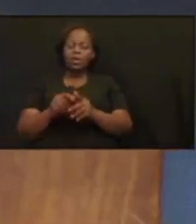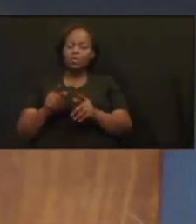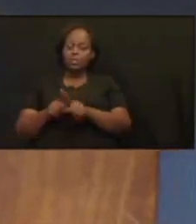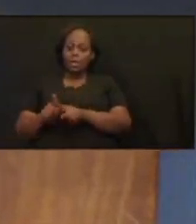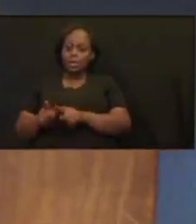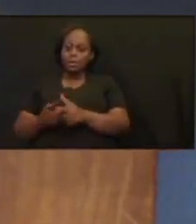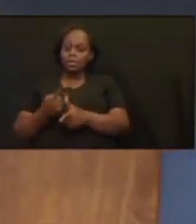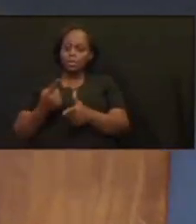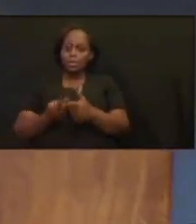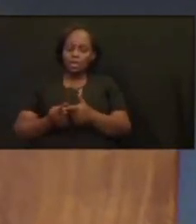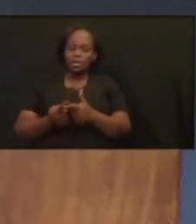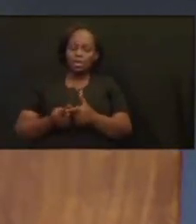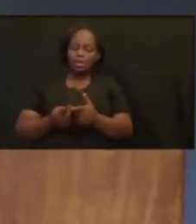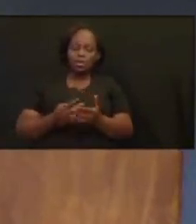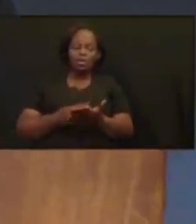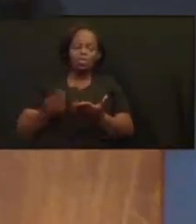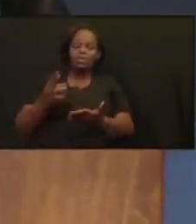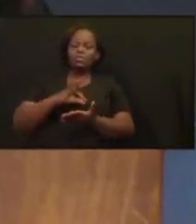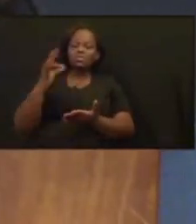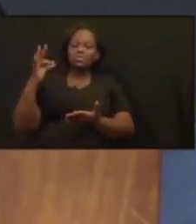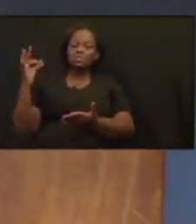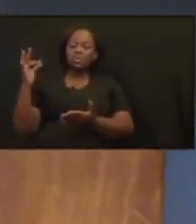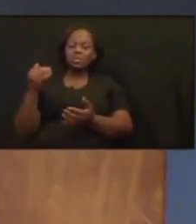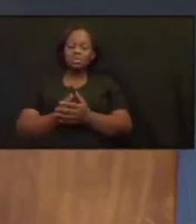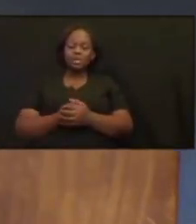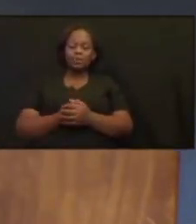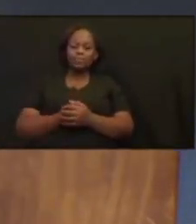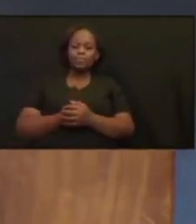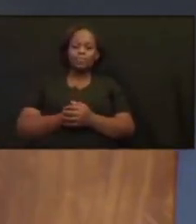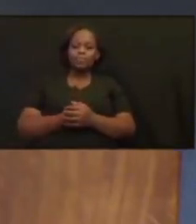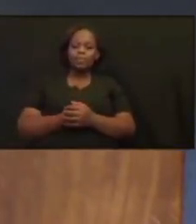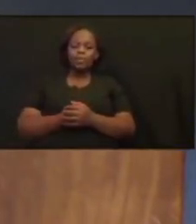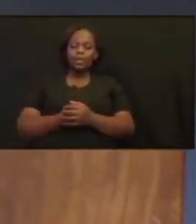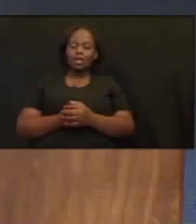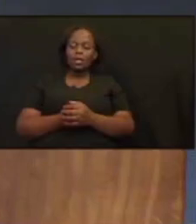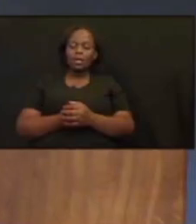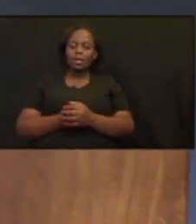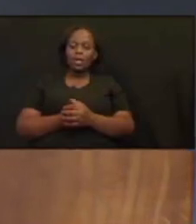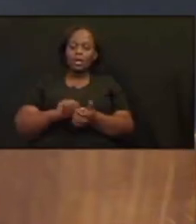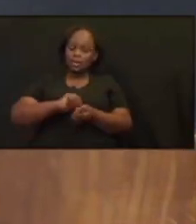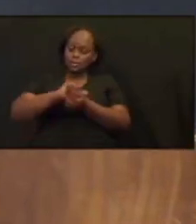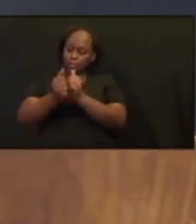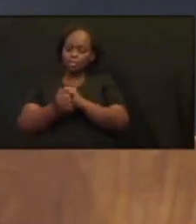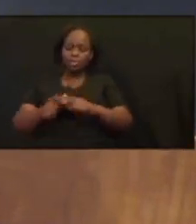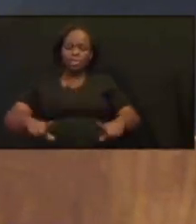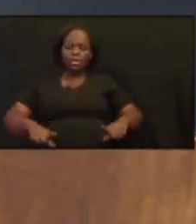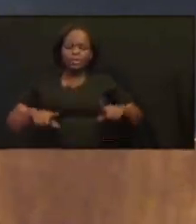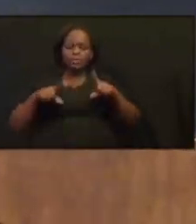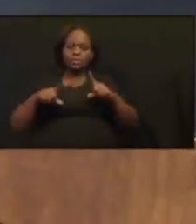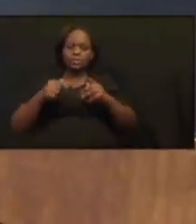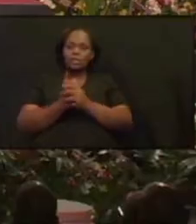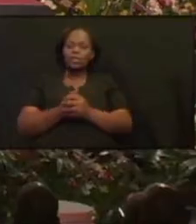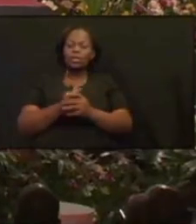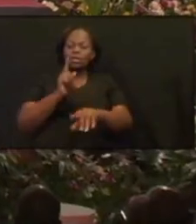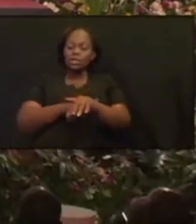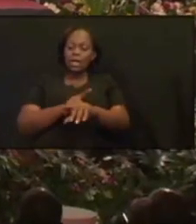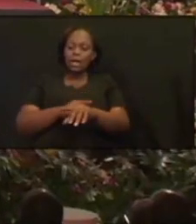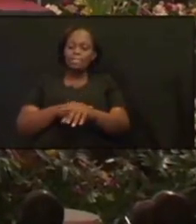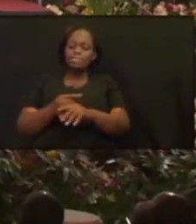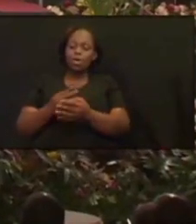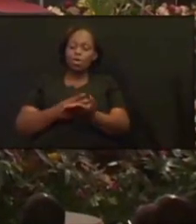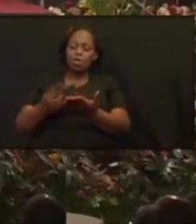the first thing we see was 3,000 people in one night, in one meeting, coming to Jesus.